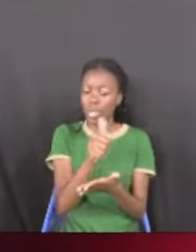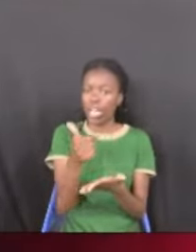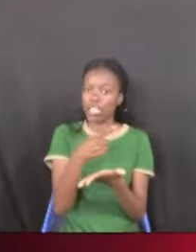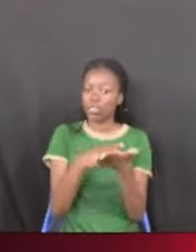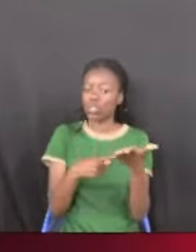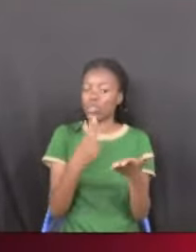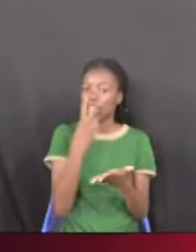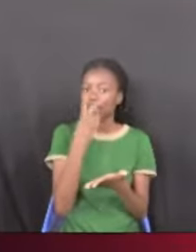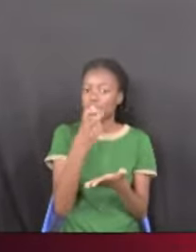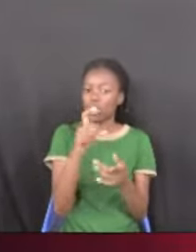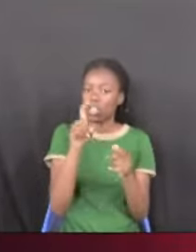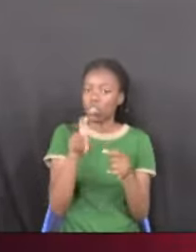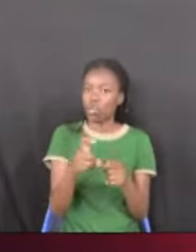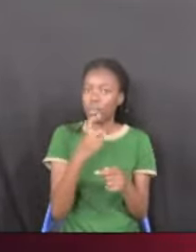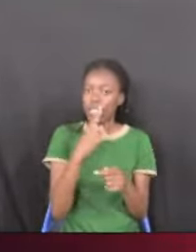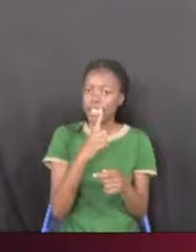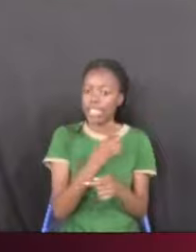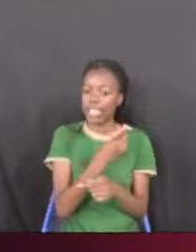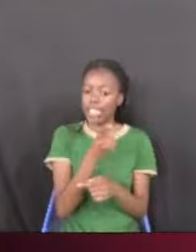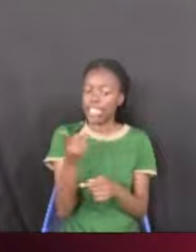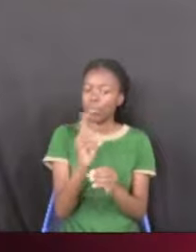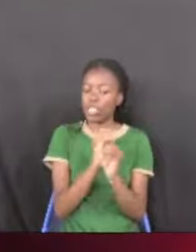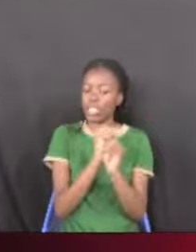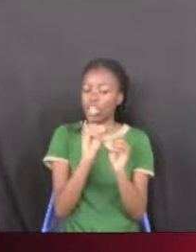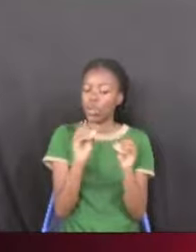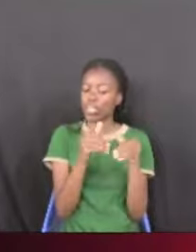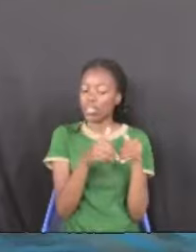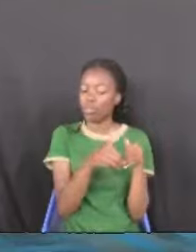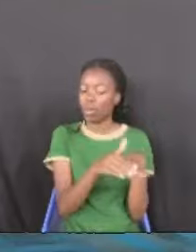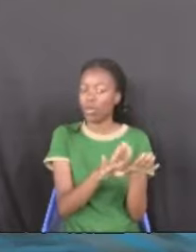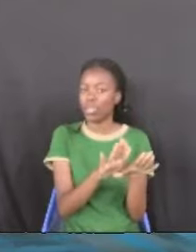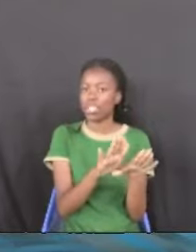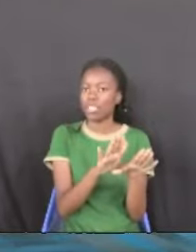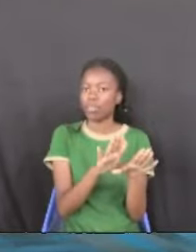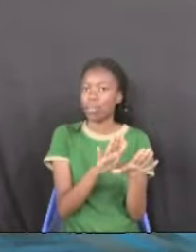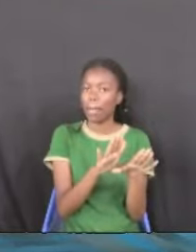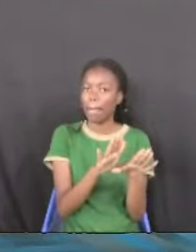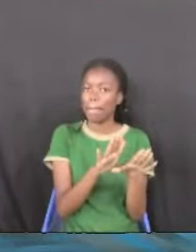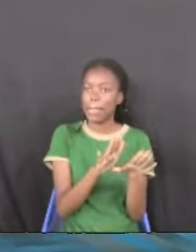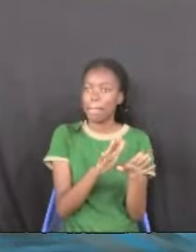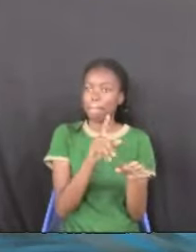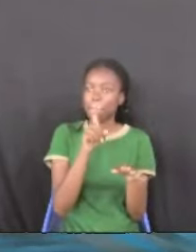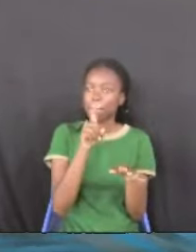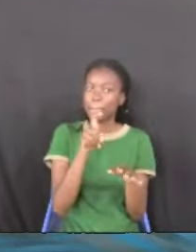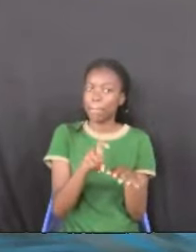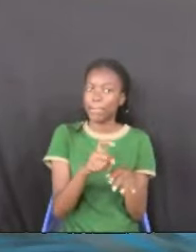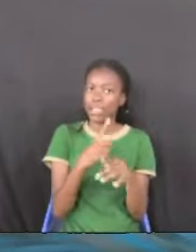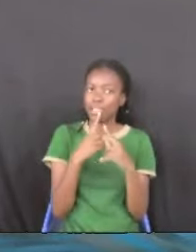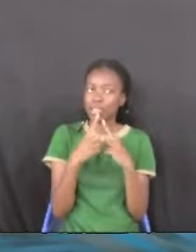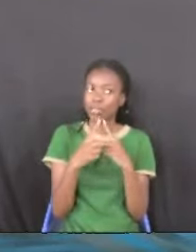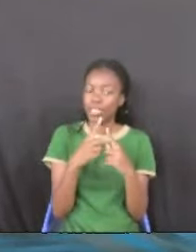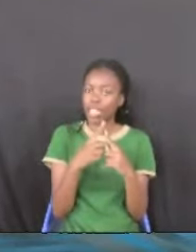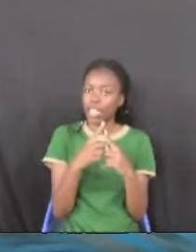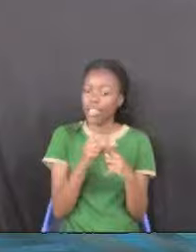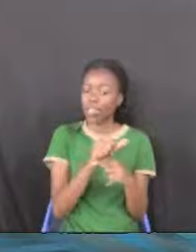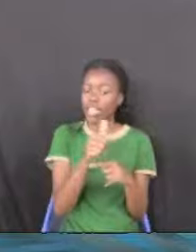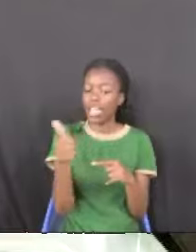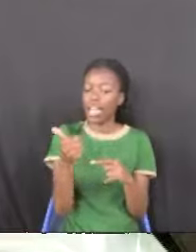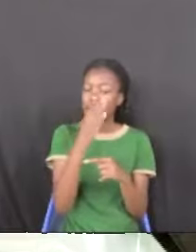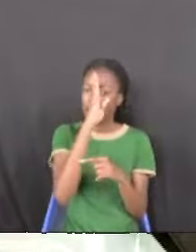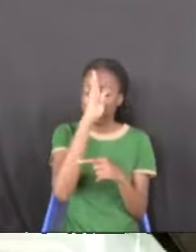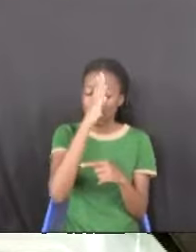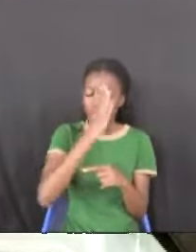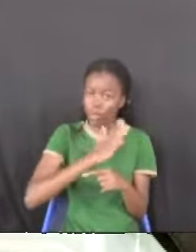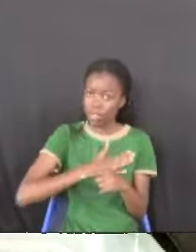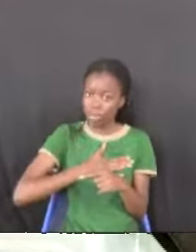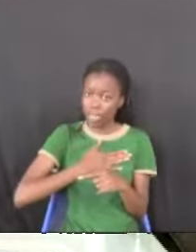You must tell them that they are not forsaken. I must speak, even if others doubt me, even